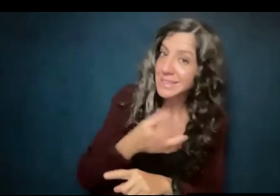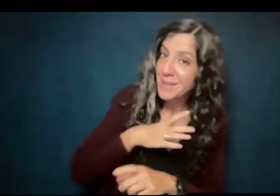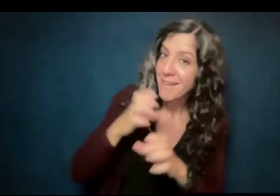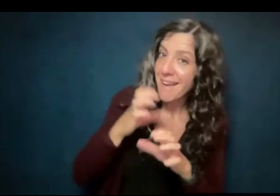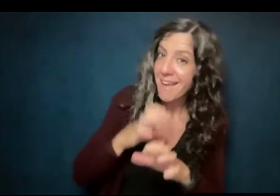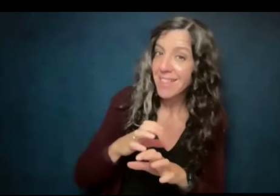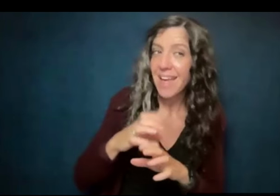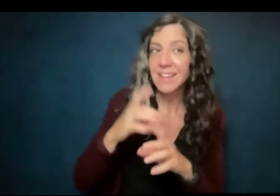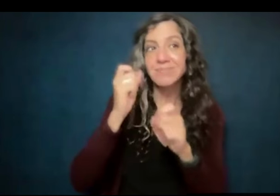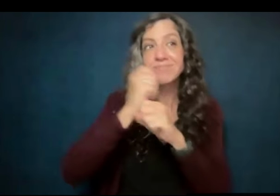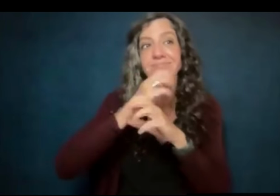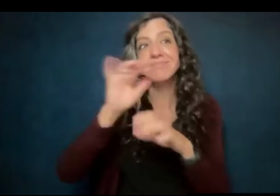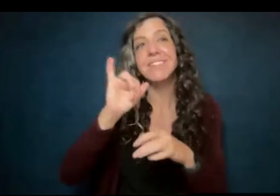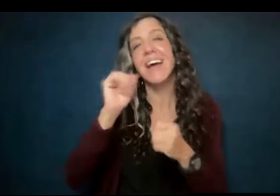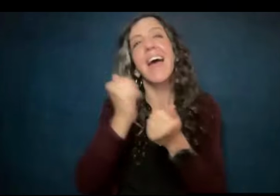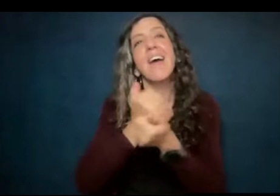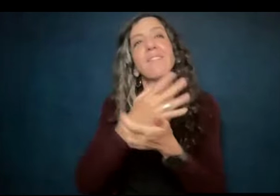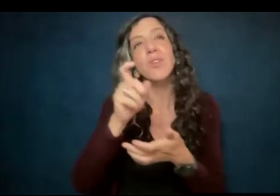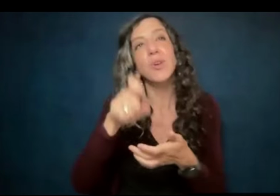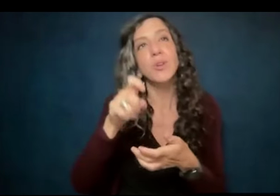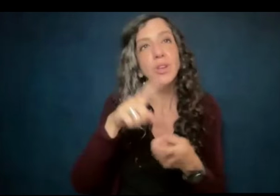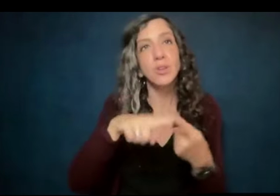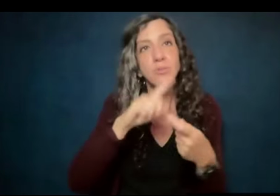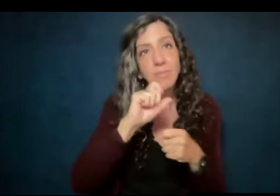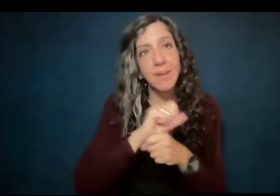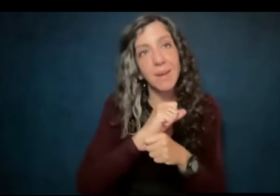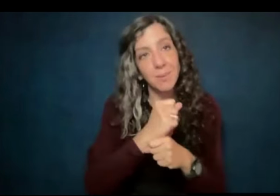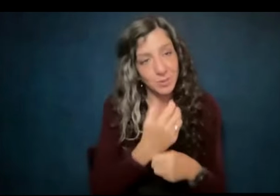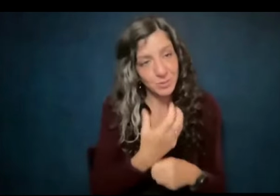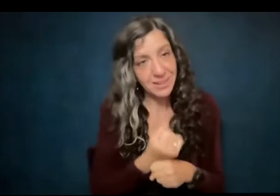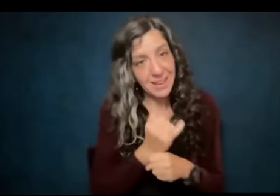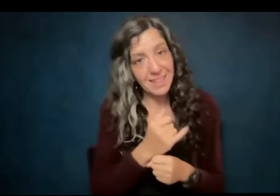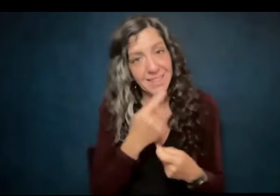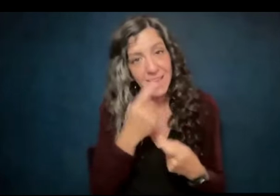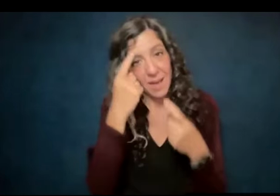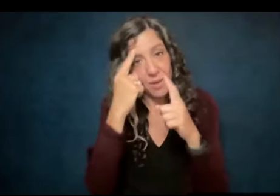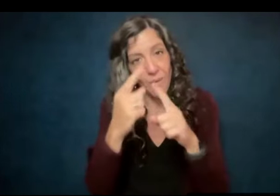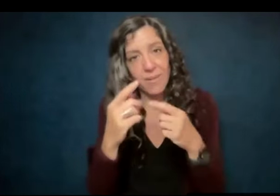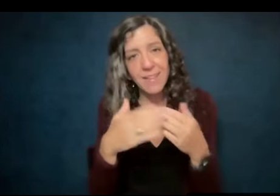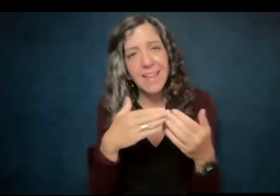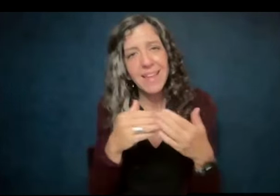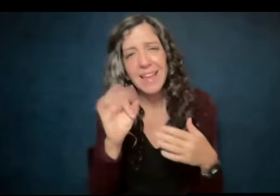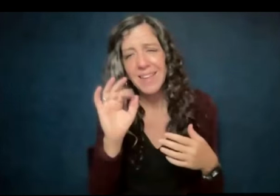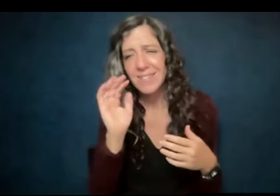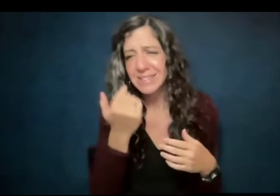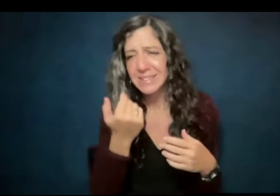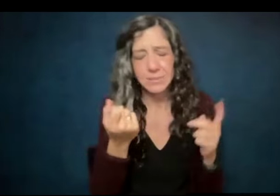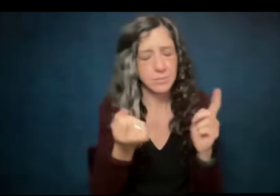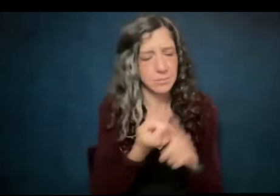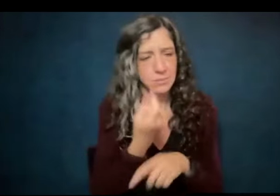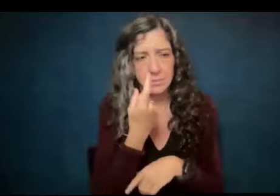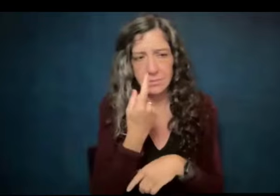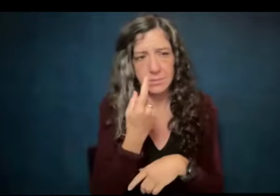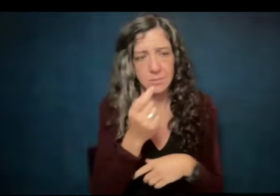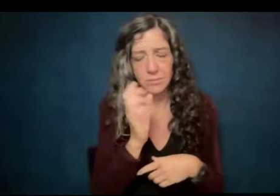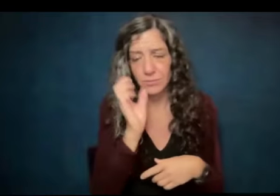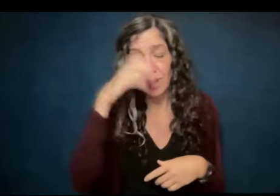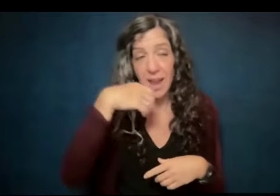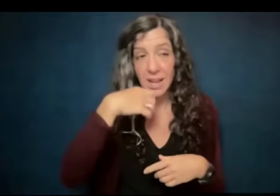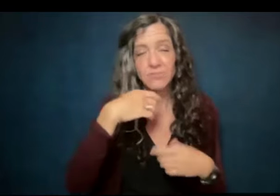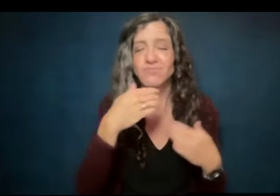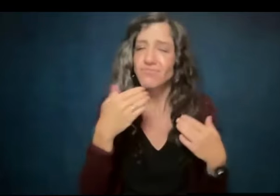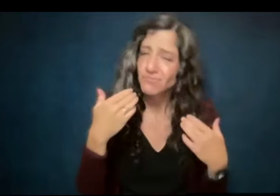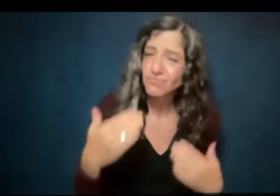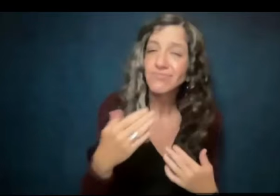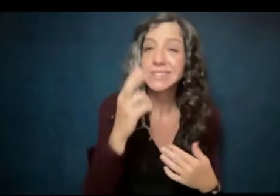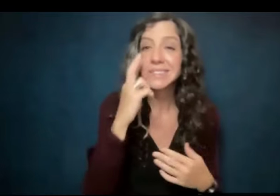think about everything you need in order to be able to achieve this goal, even if it seems, out of the ordinary.